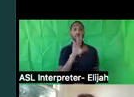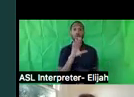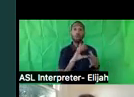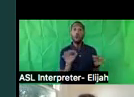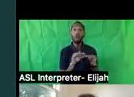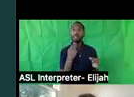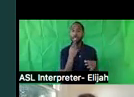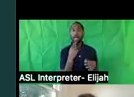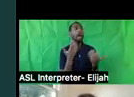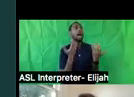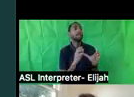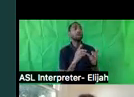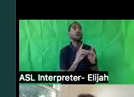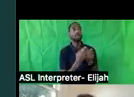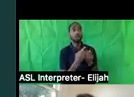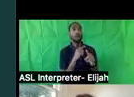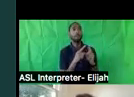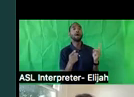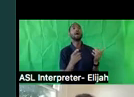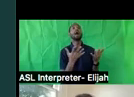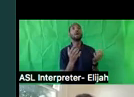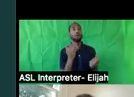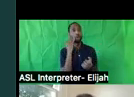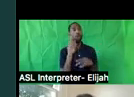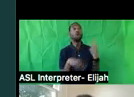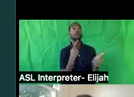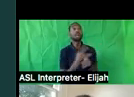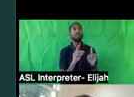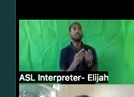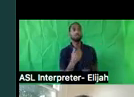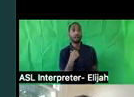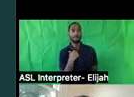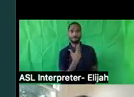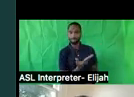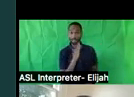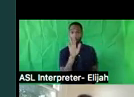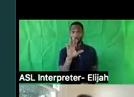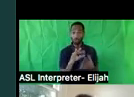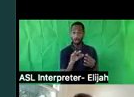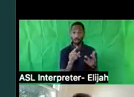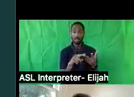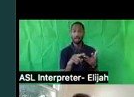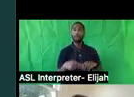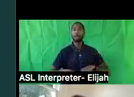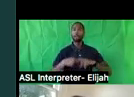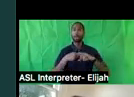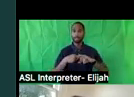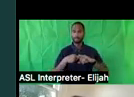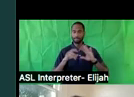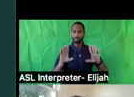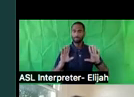to say, I do not want a donut, but I would like to know what type of donuts you have. I'm going to pause here and just say, like,